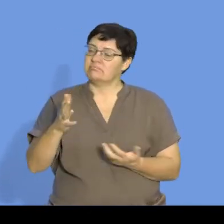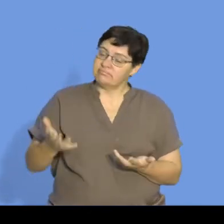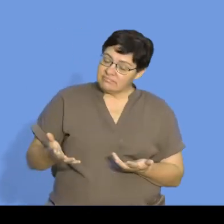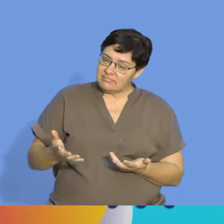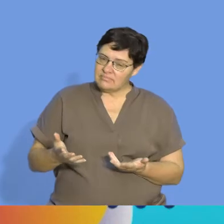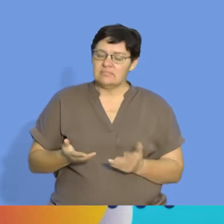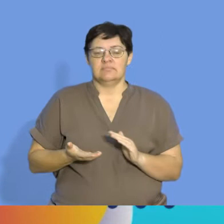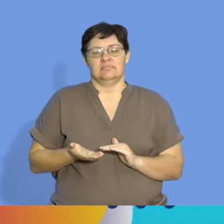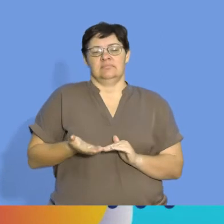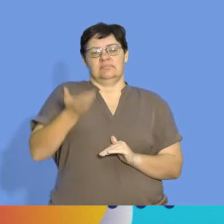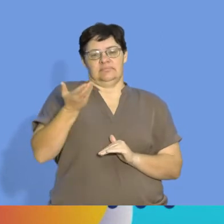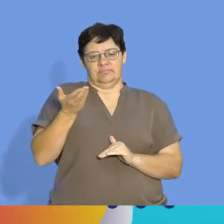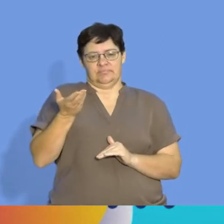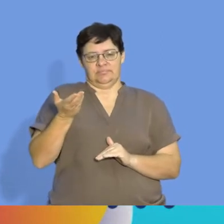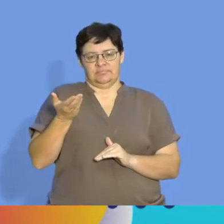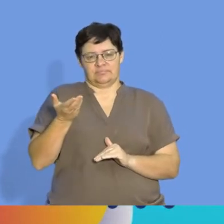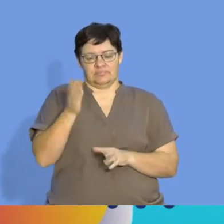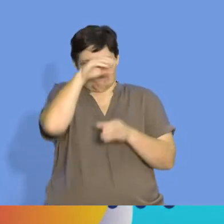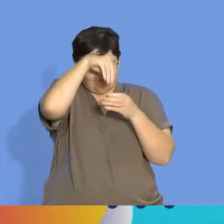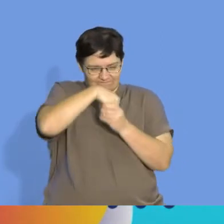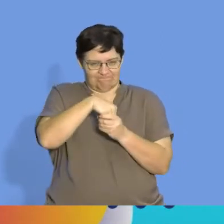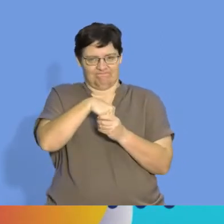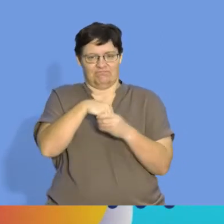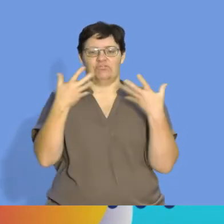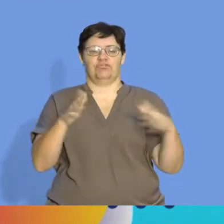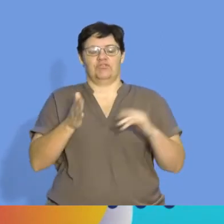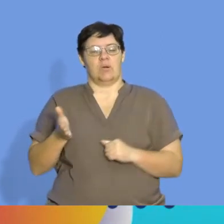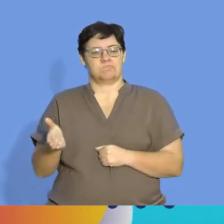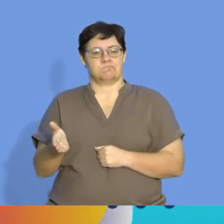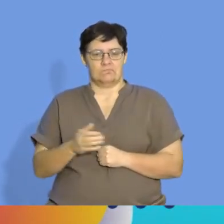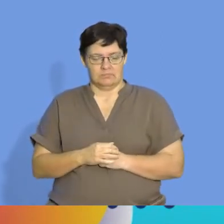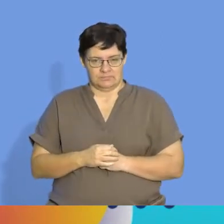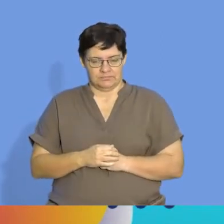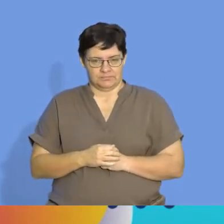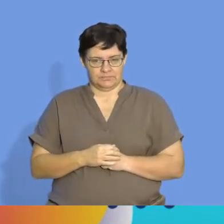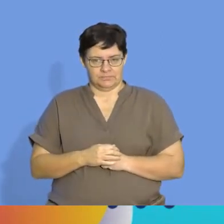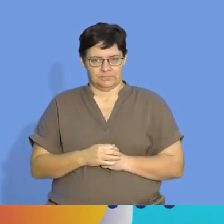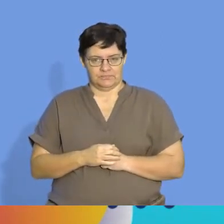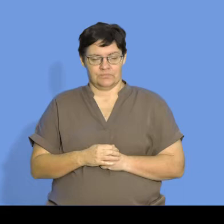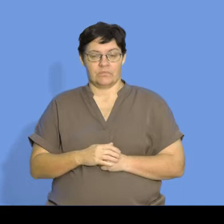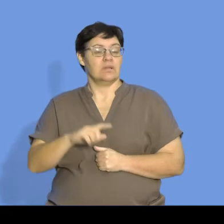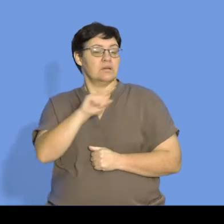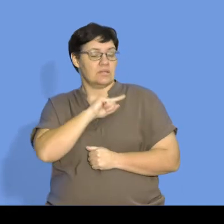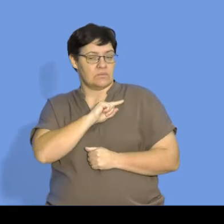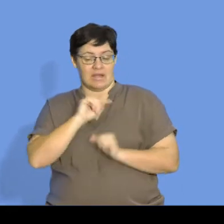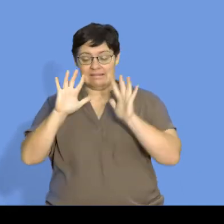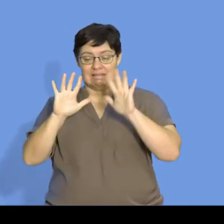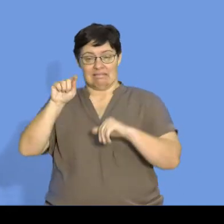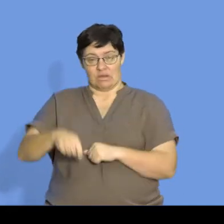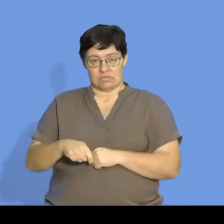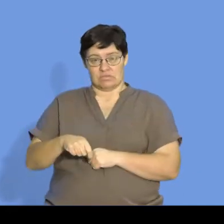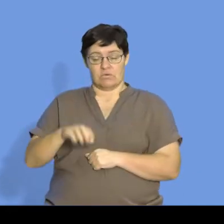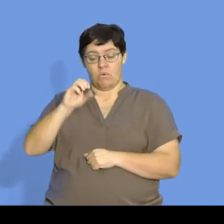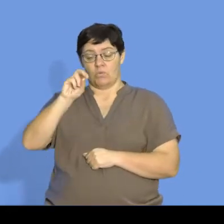it has the increase built into it already. Therefore, this 10,028